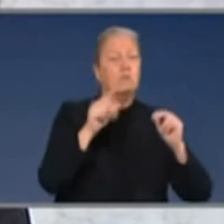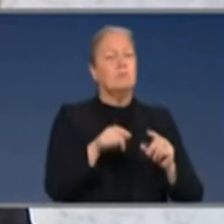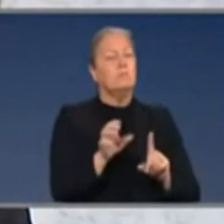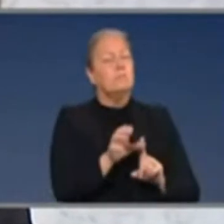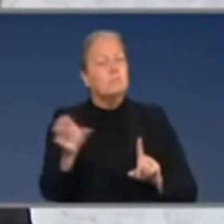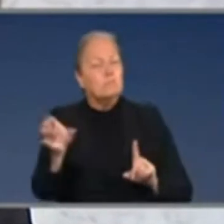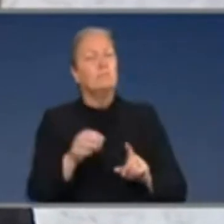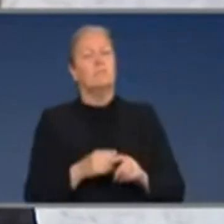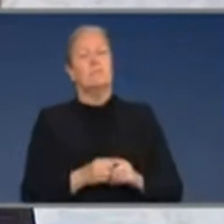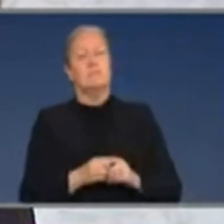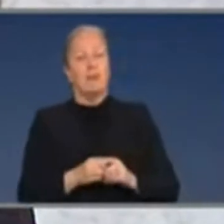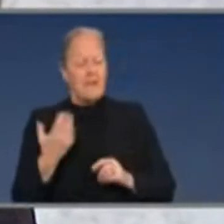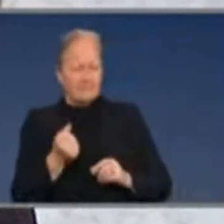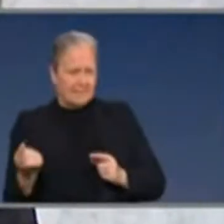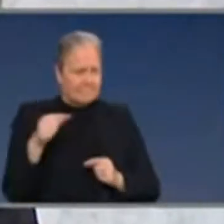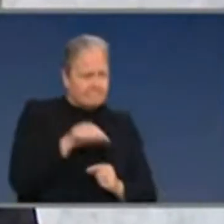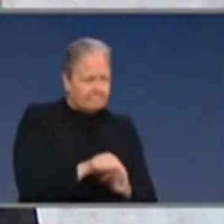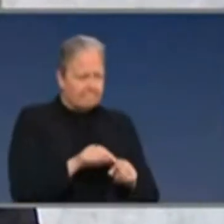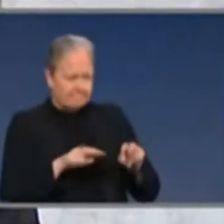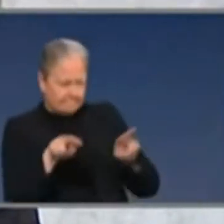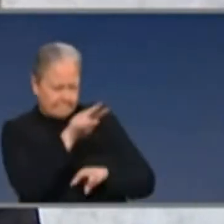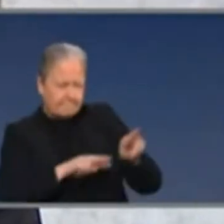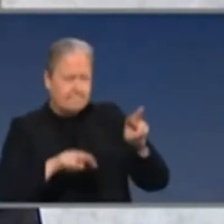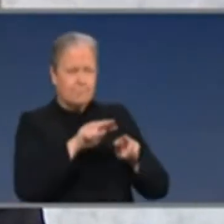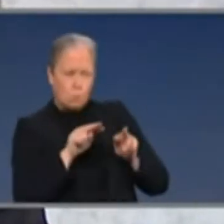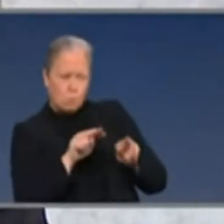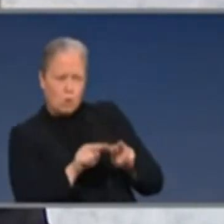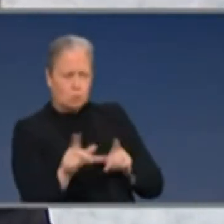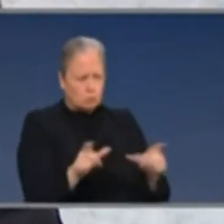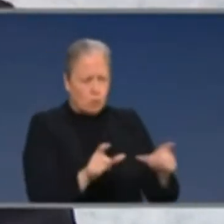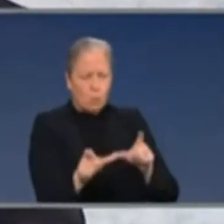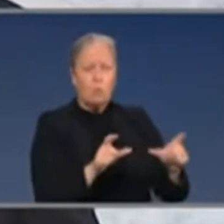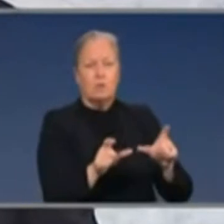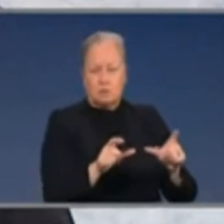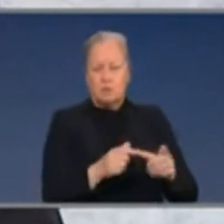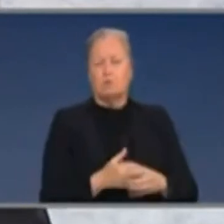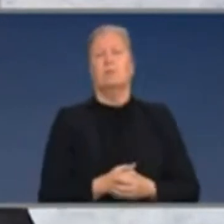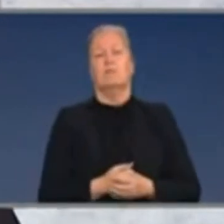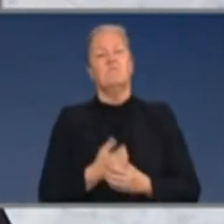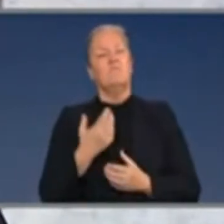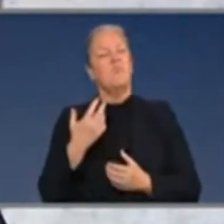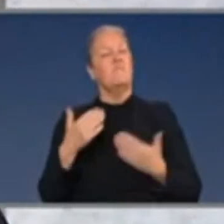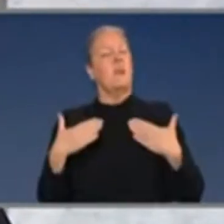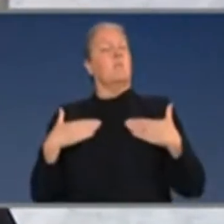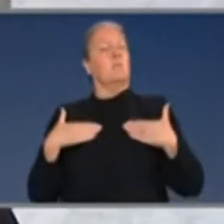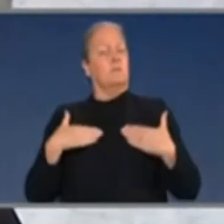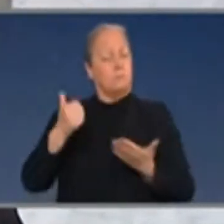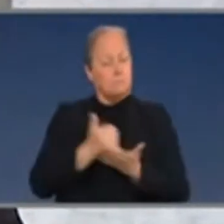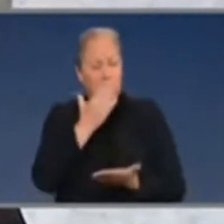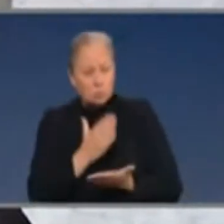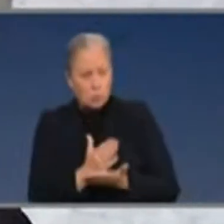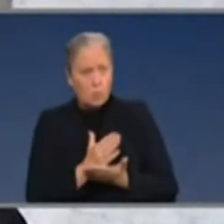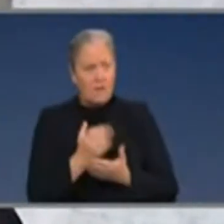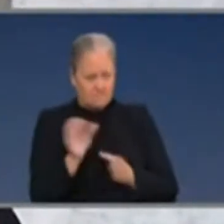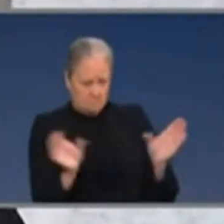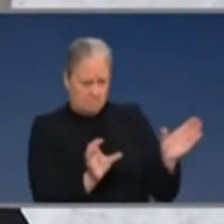change in the management of those facilities, working together with the local health authorities there to ensure the workforce